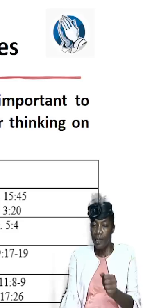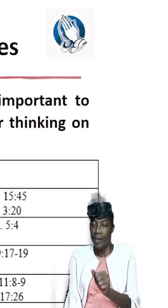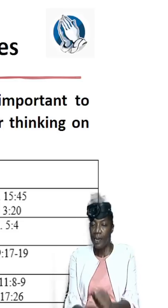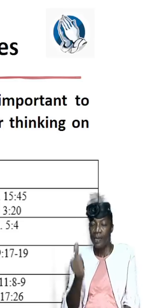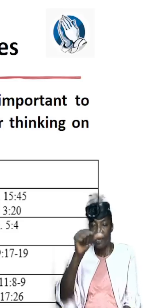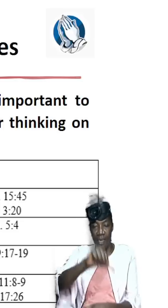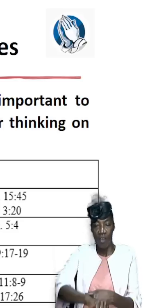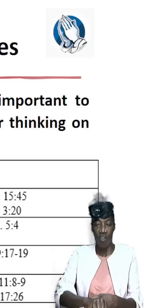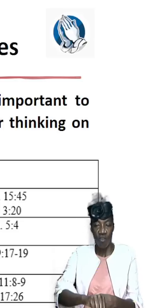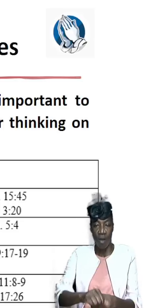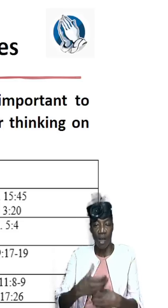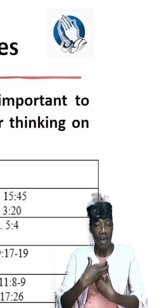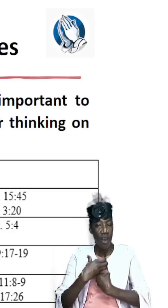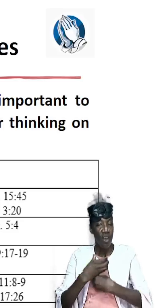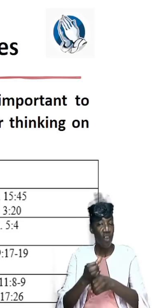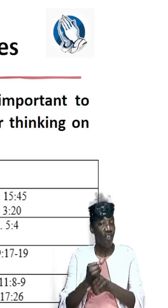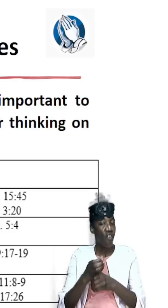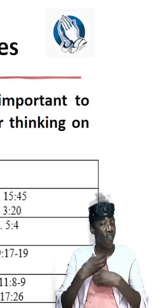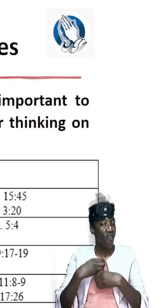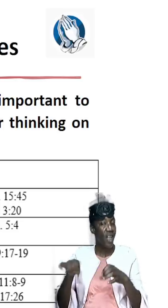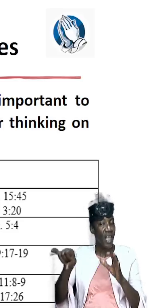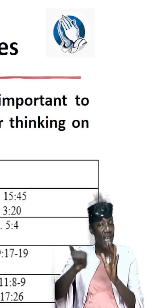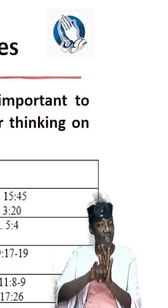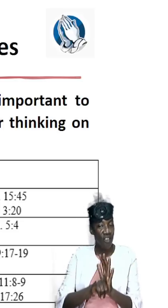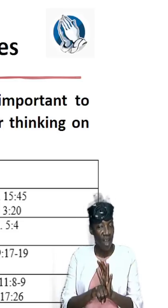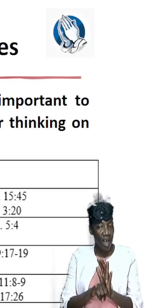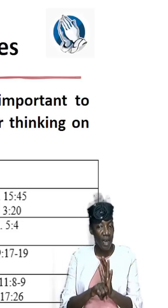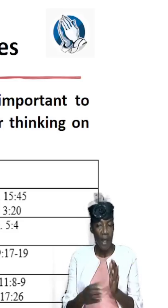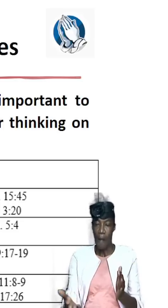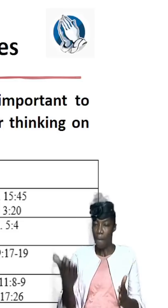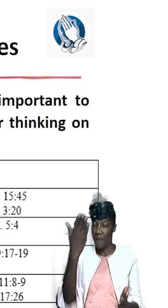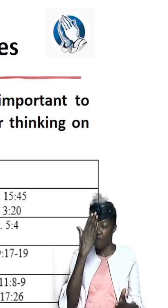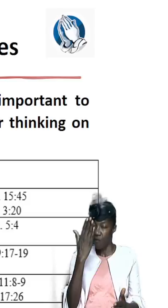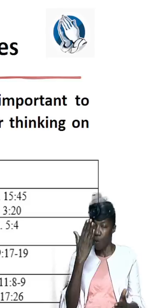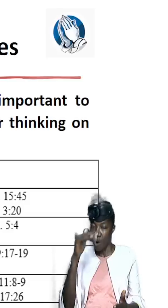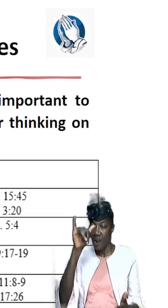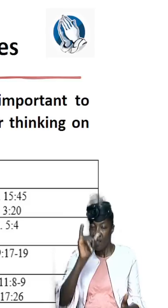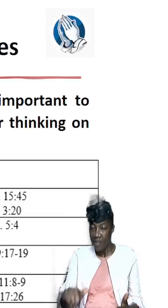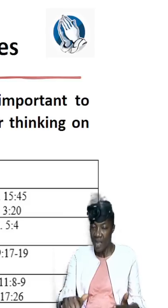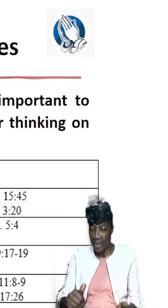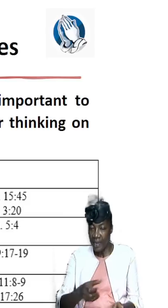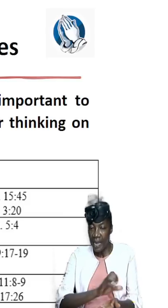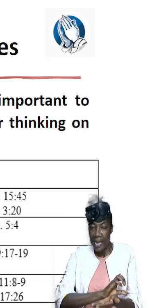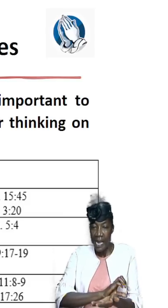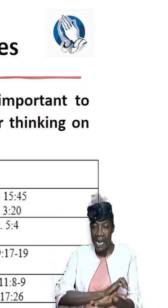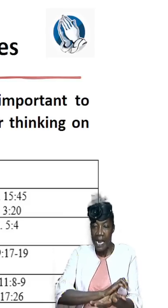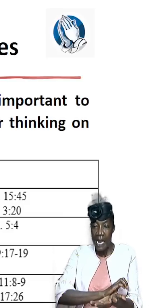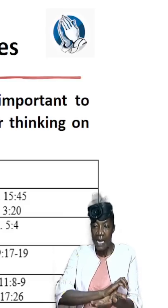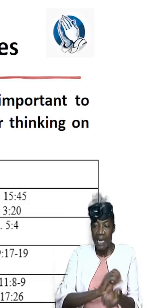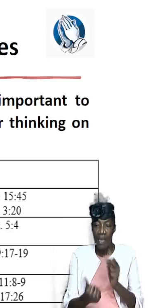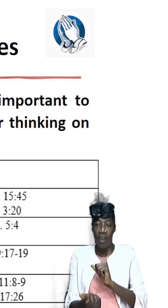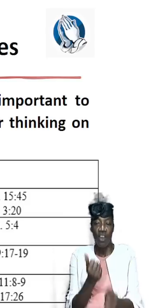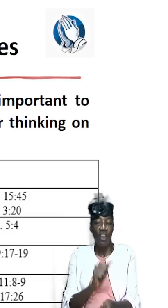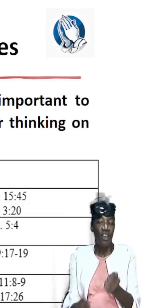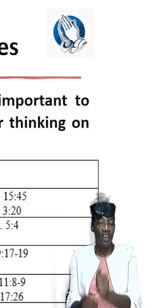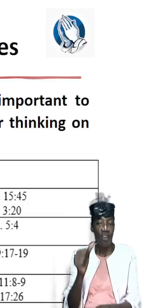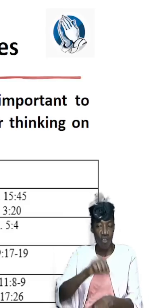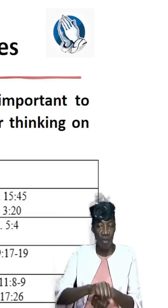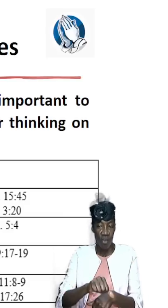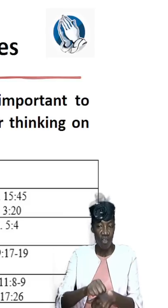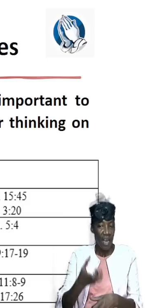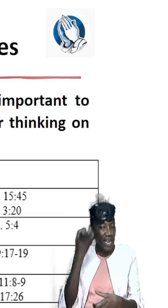a creation that was there before. And in that wiping out, the demonic forces along